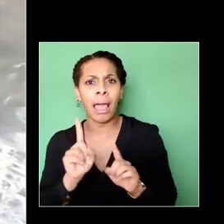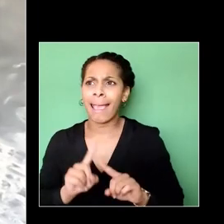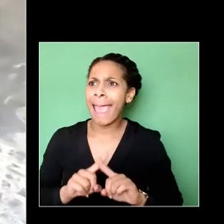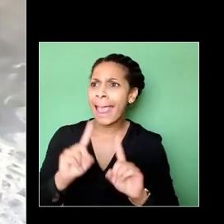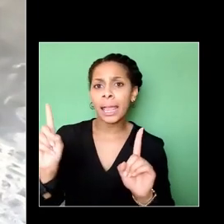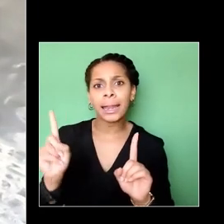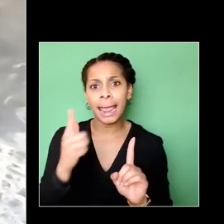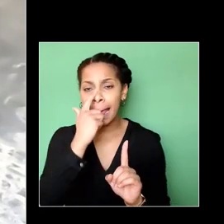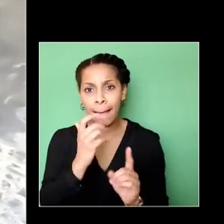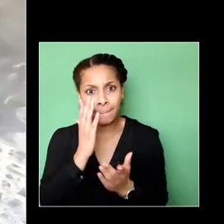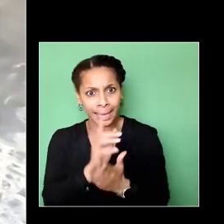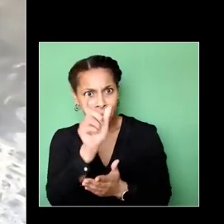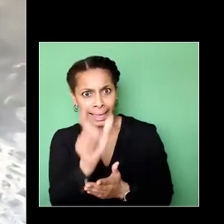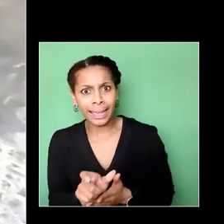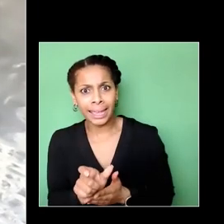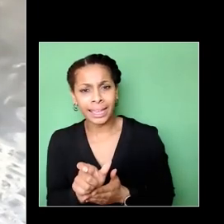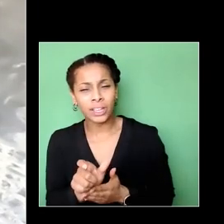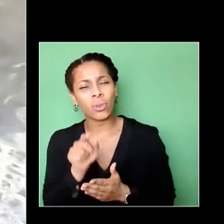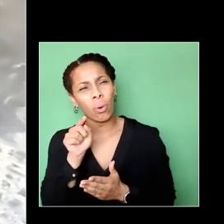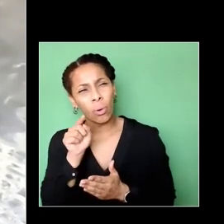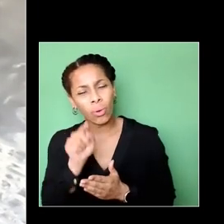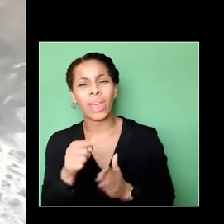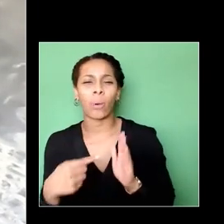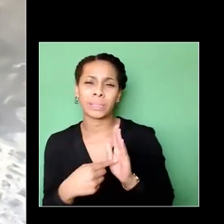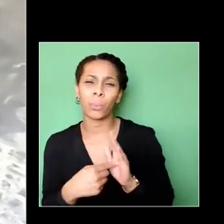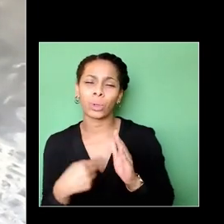Mm-hmm. Mm. So that was very important to me as well.